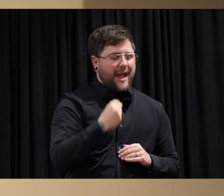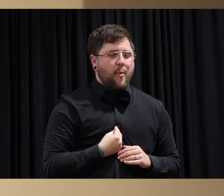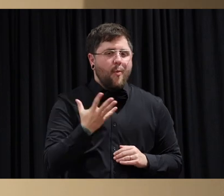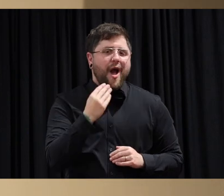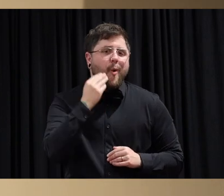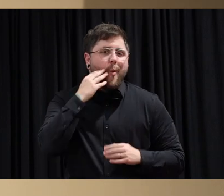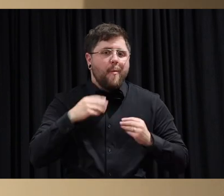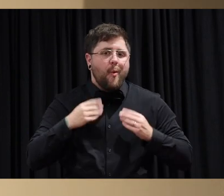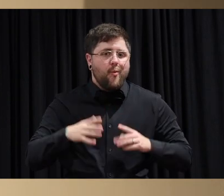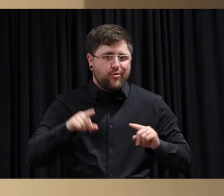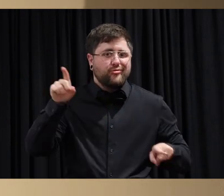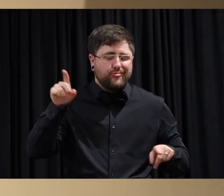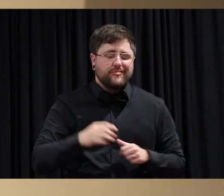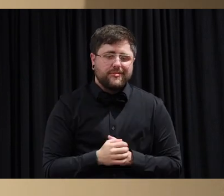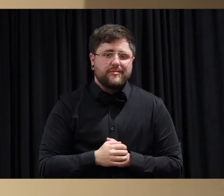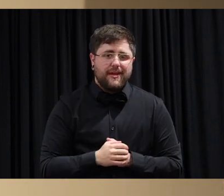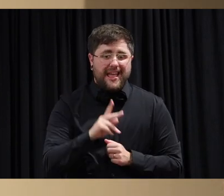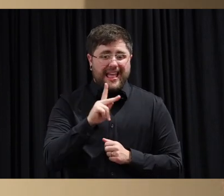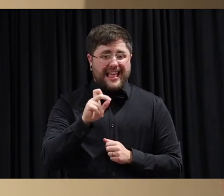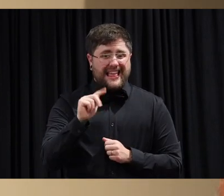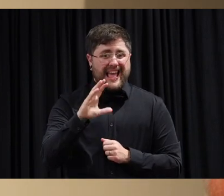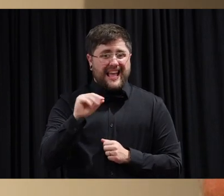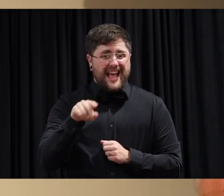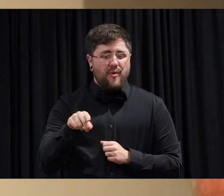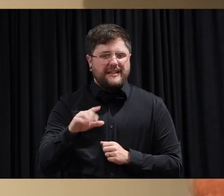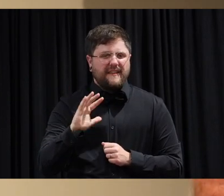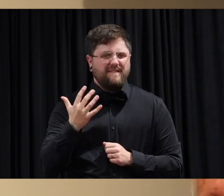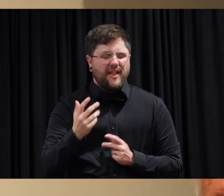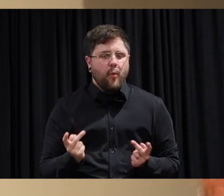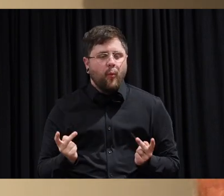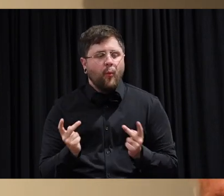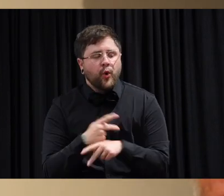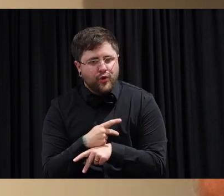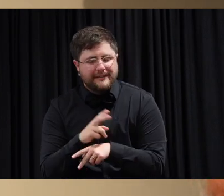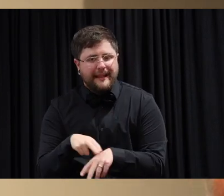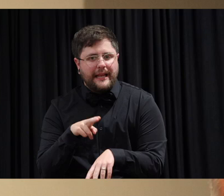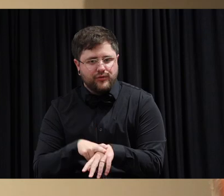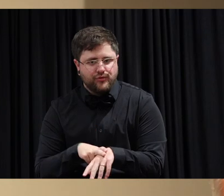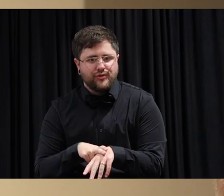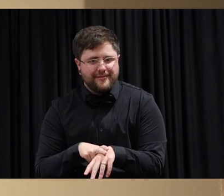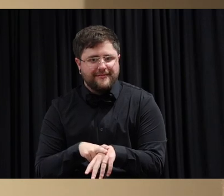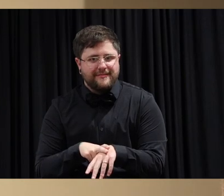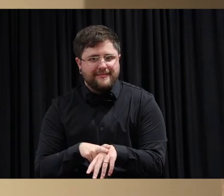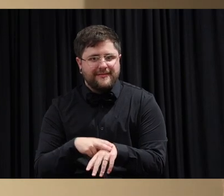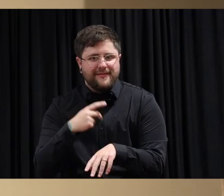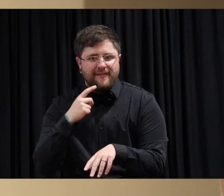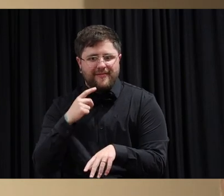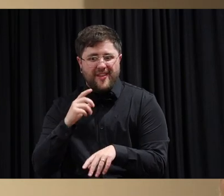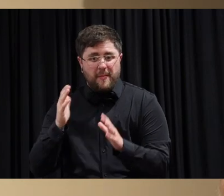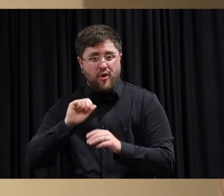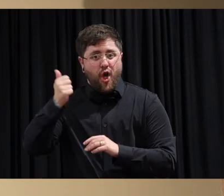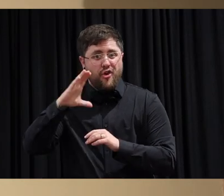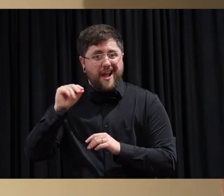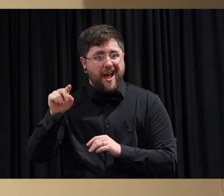owners. Kent County actually ranks the fifth worst in the nation of comparable counties as